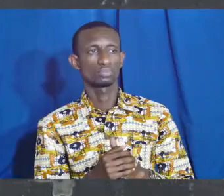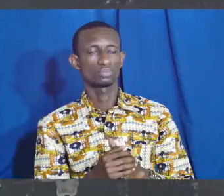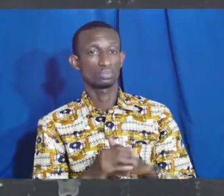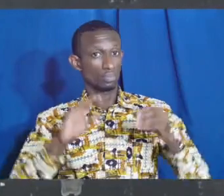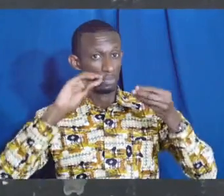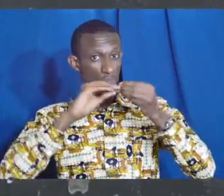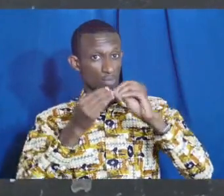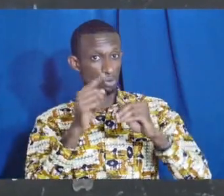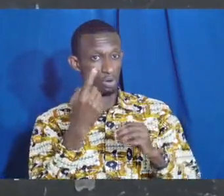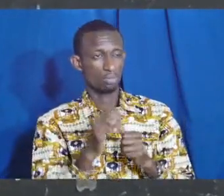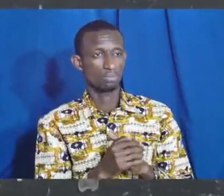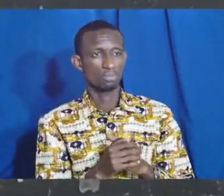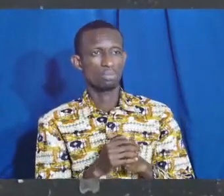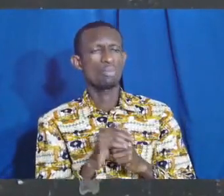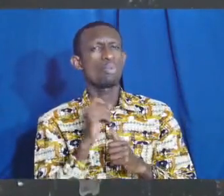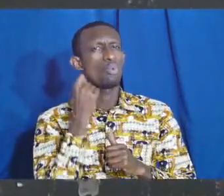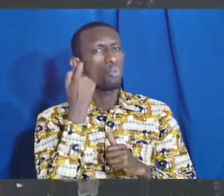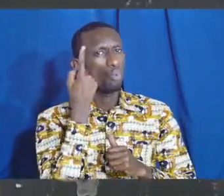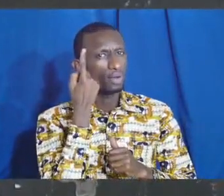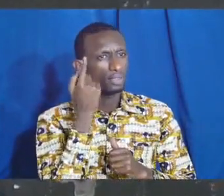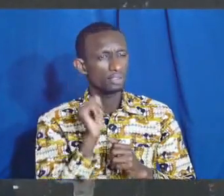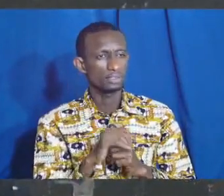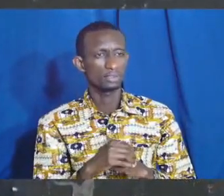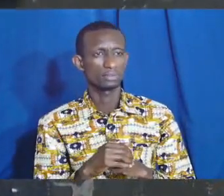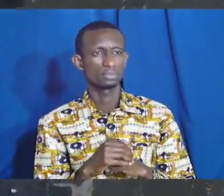Number one is to understand